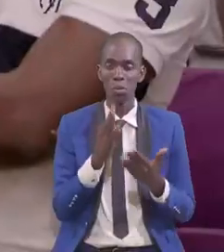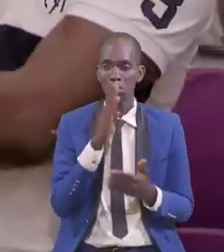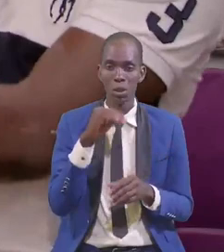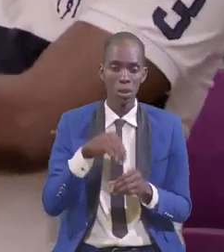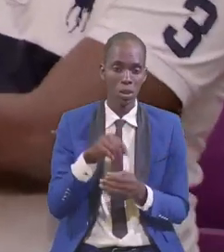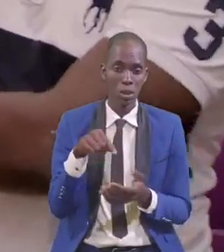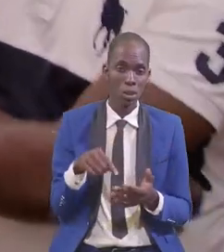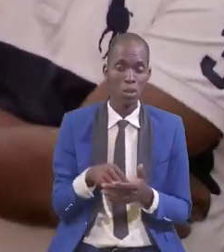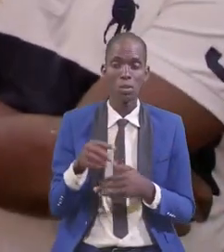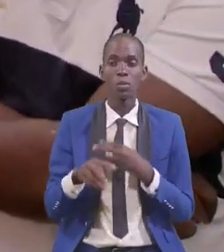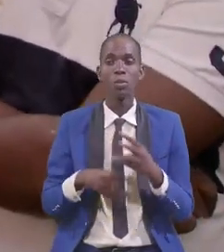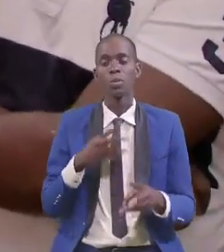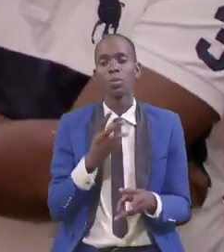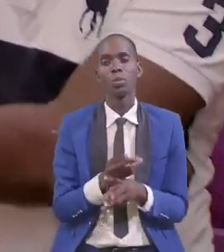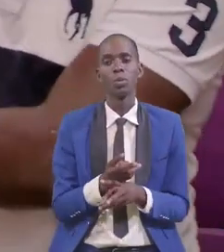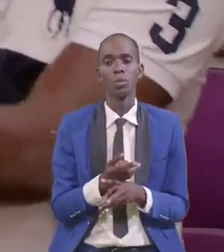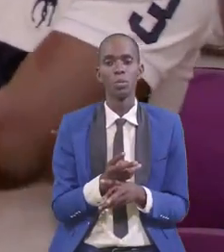we don't allow